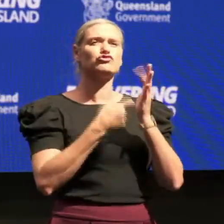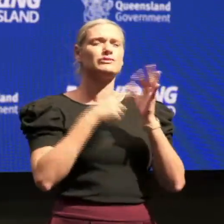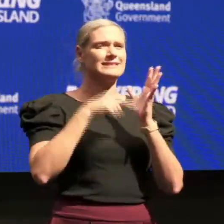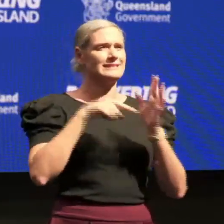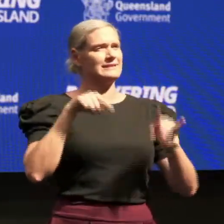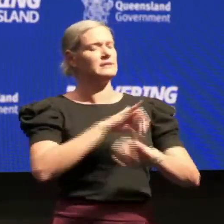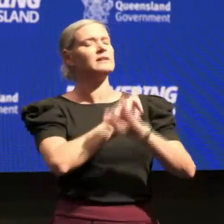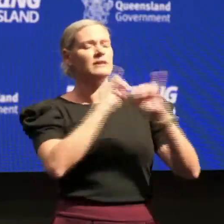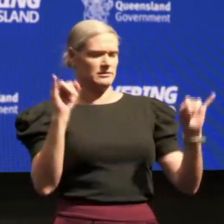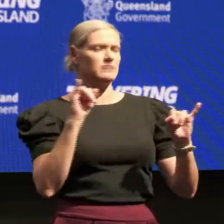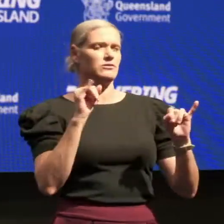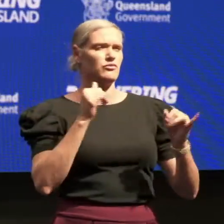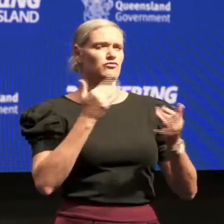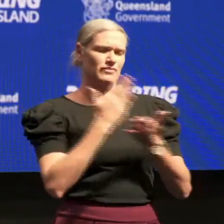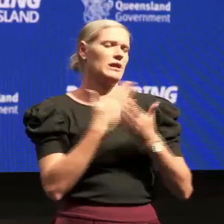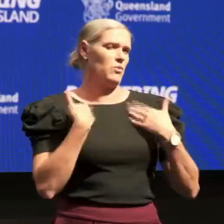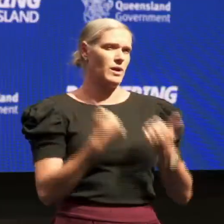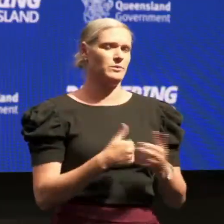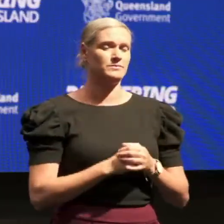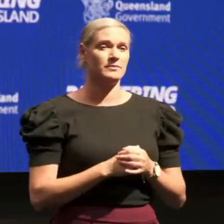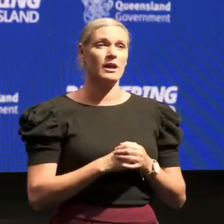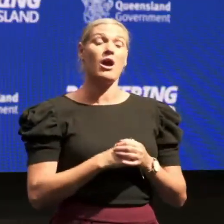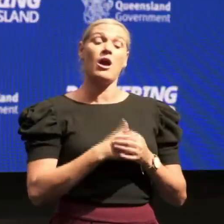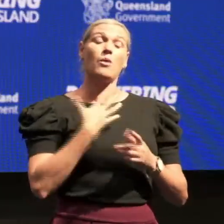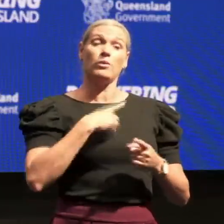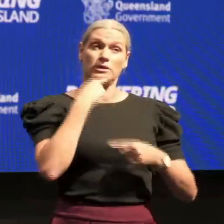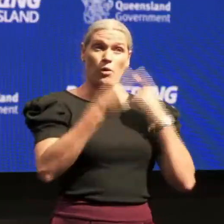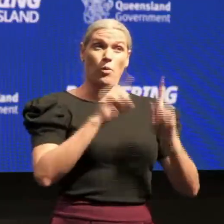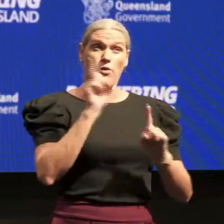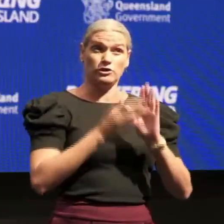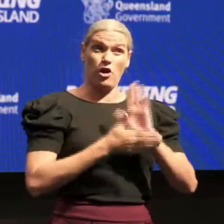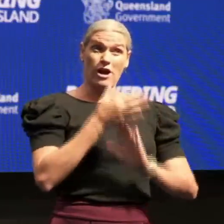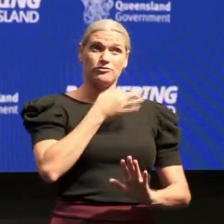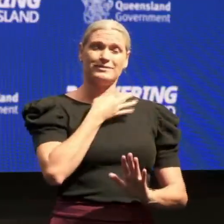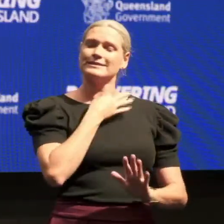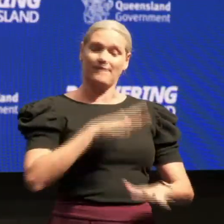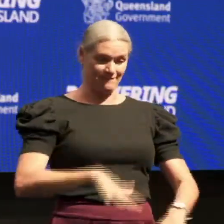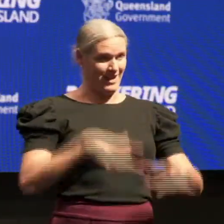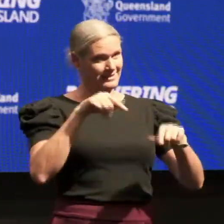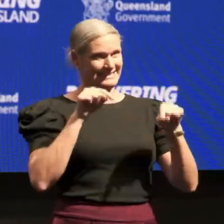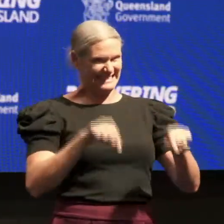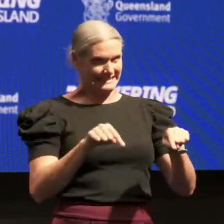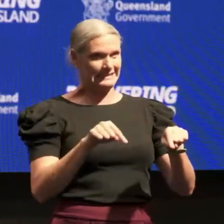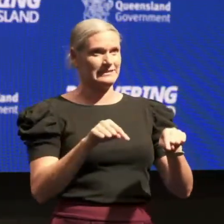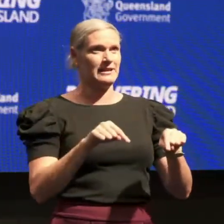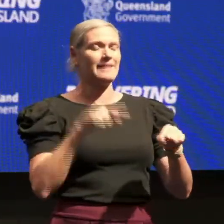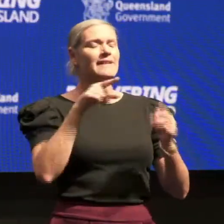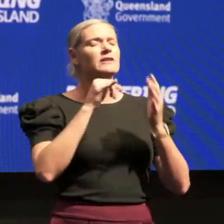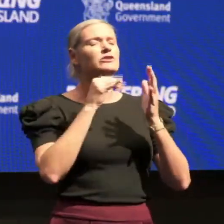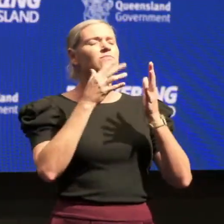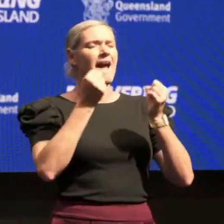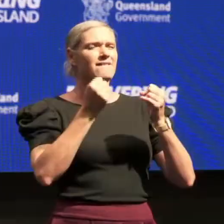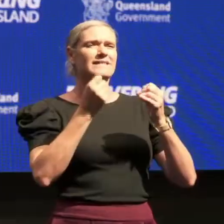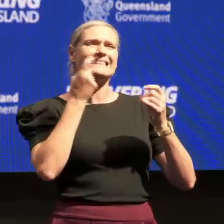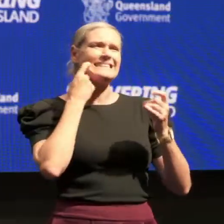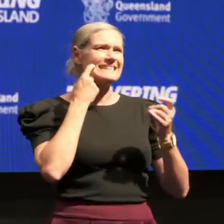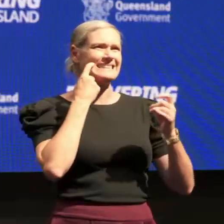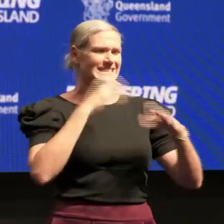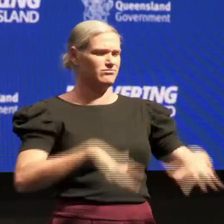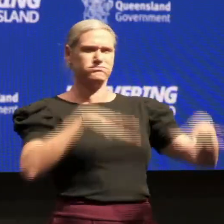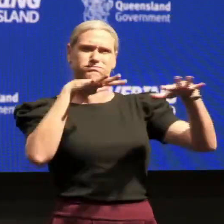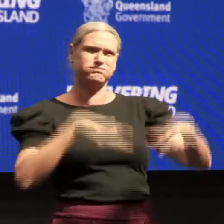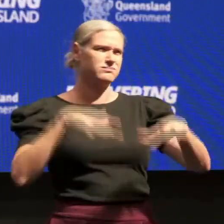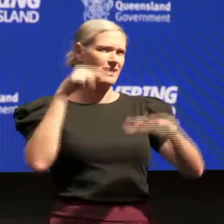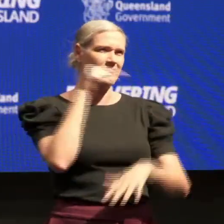events. The real risk remains the risk of flooding. They are swollen catchments. And in the